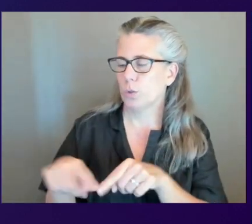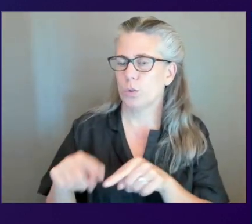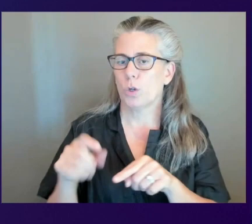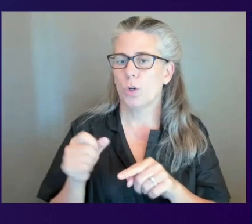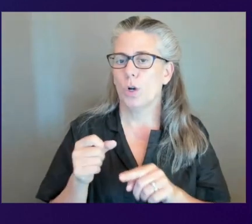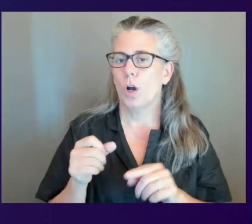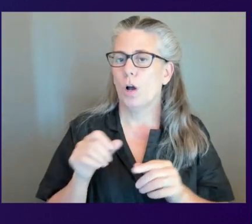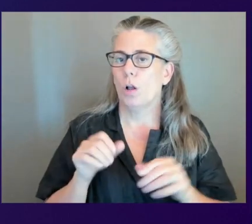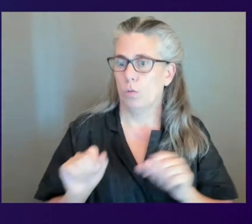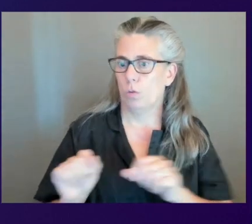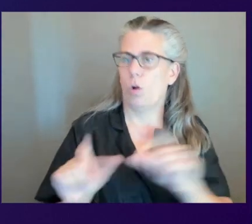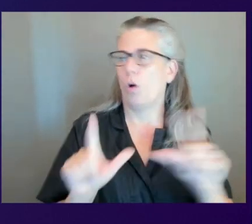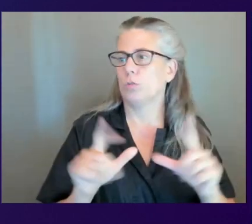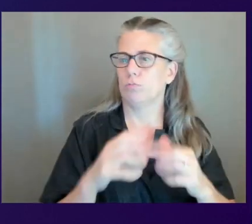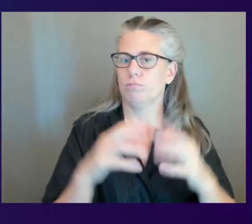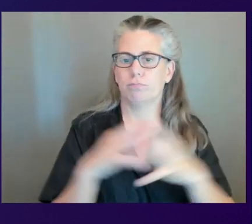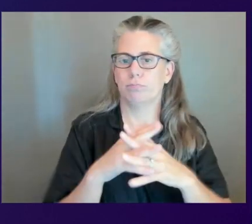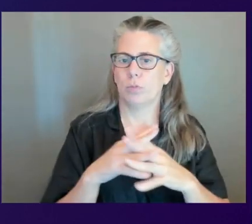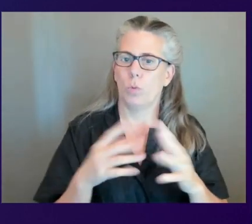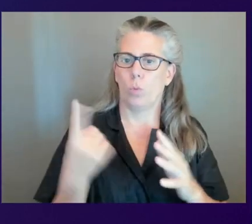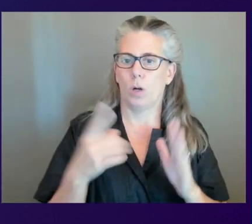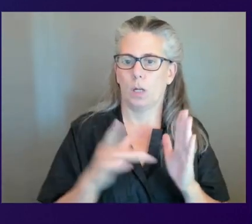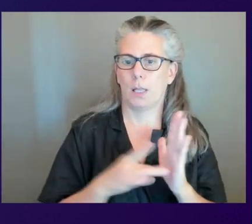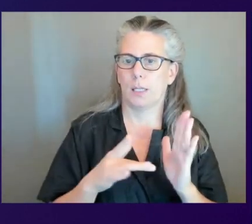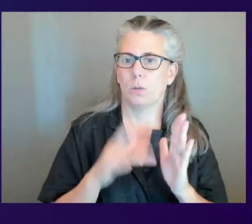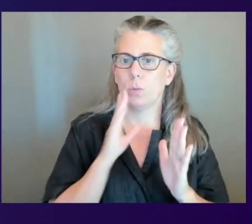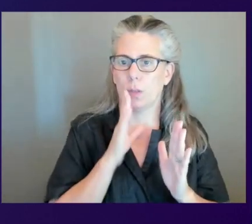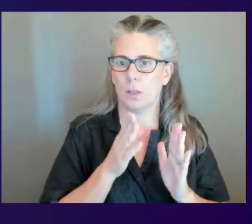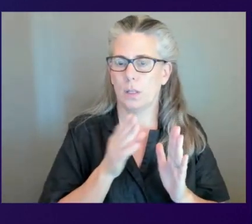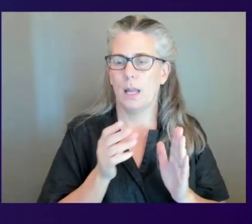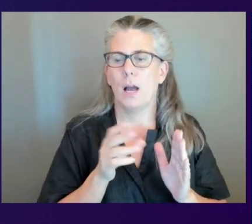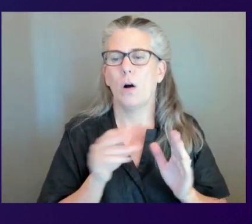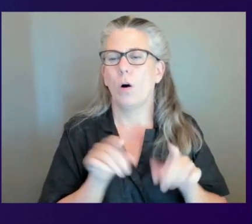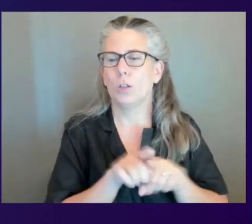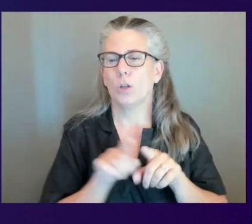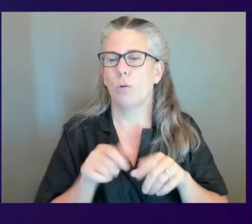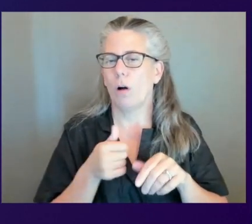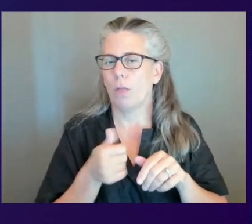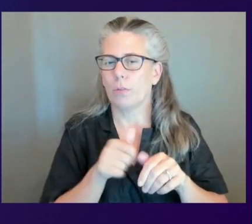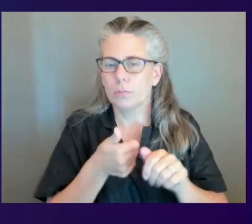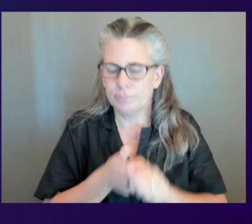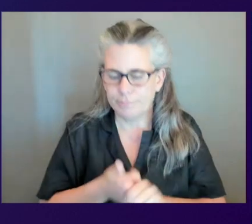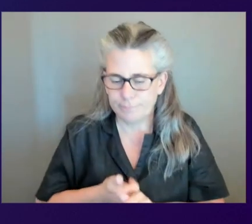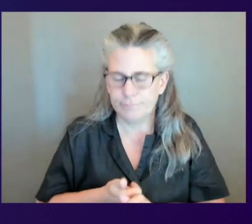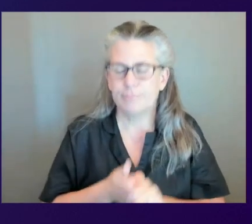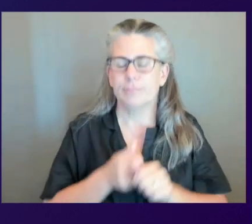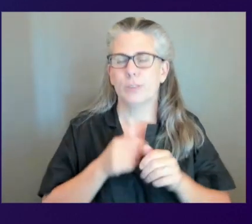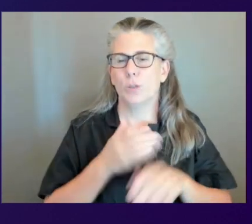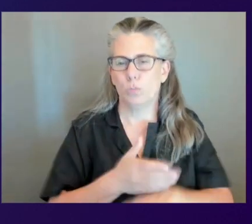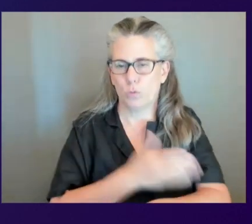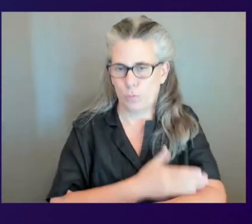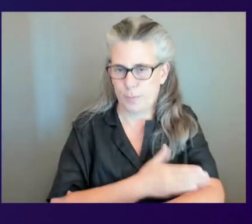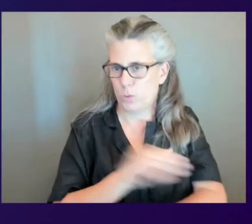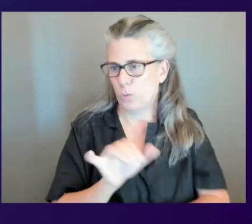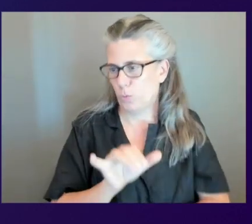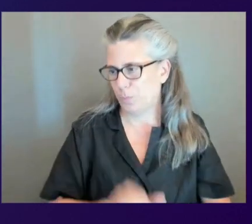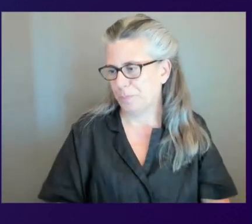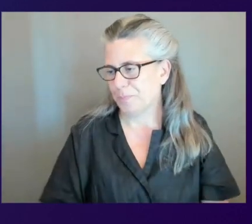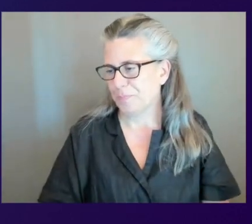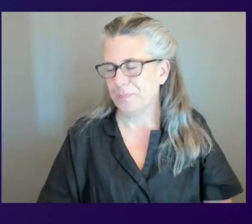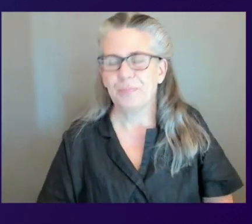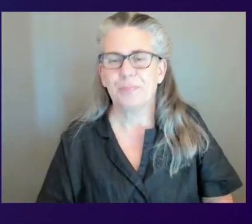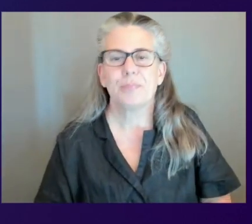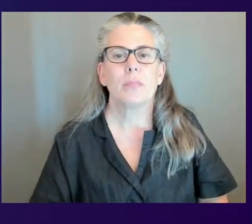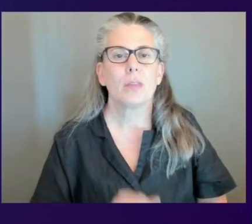click, and some other under the cover improvements as well. Very Cool. nice. So I've asked this question a bunch of times